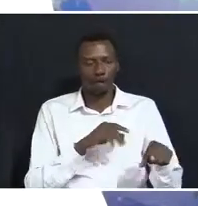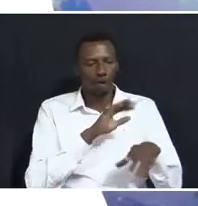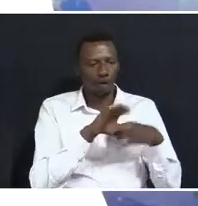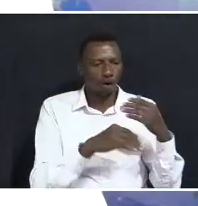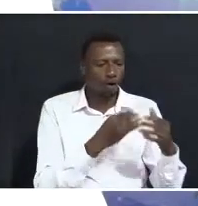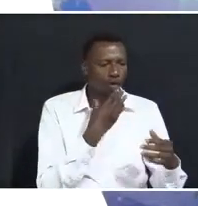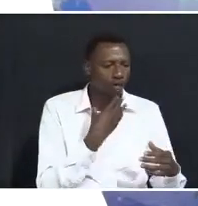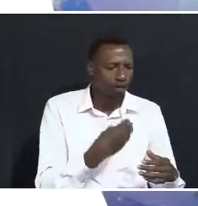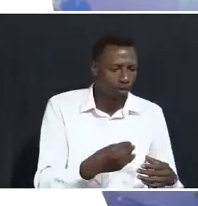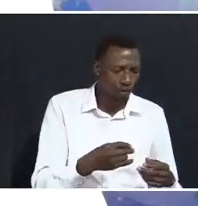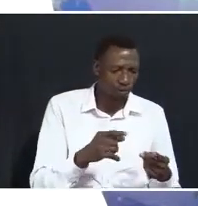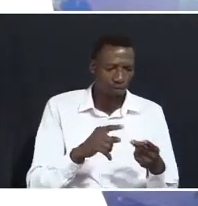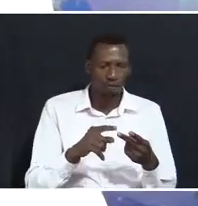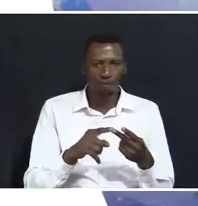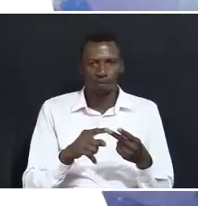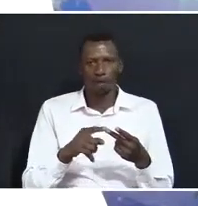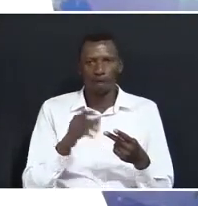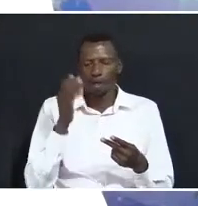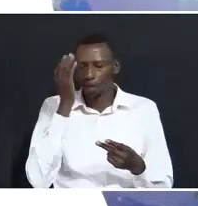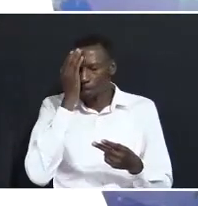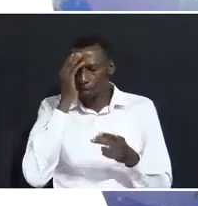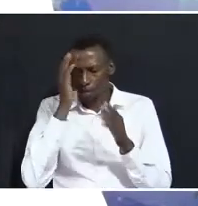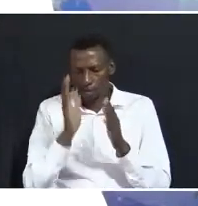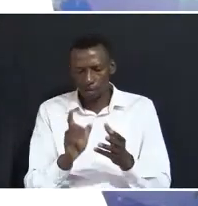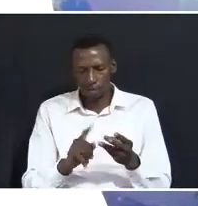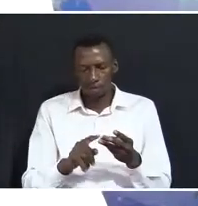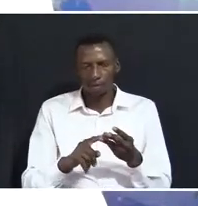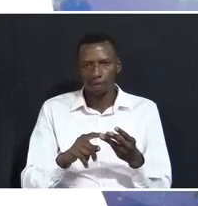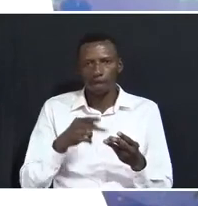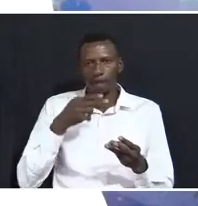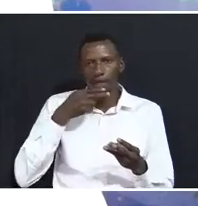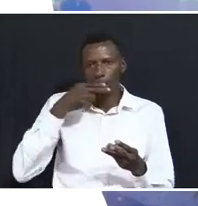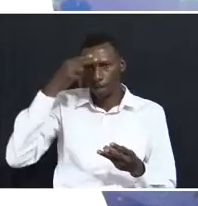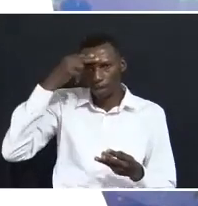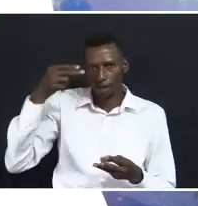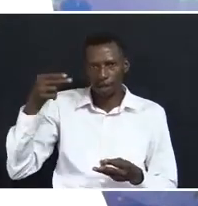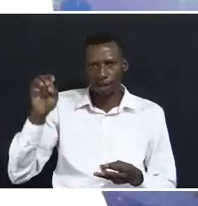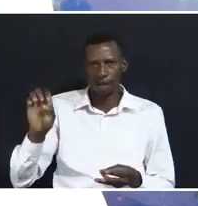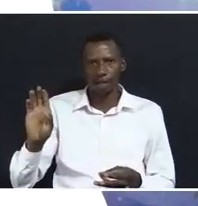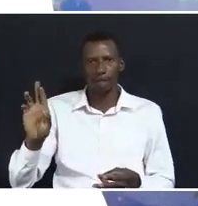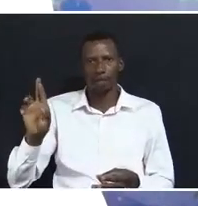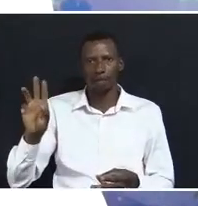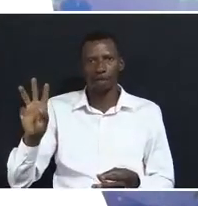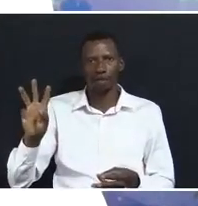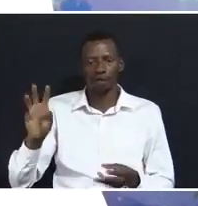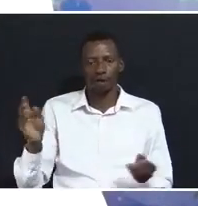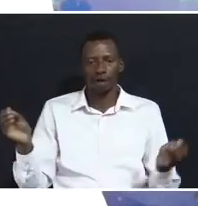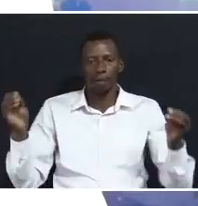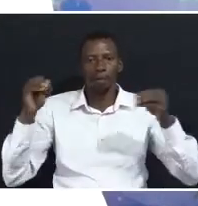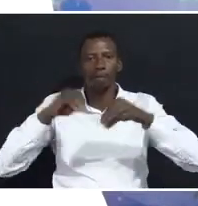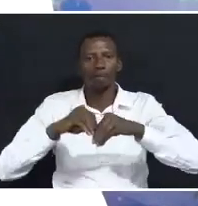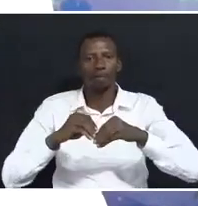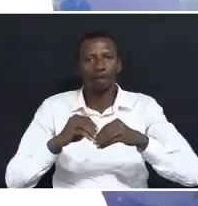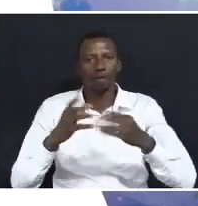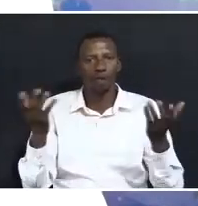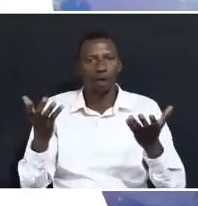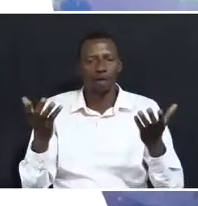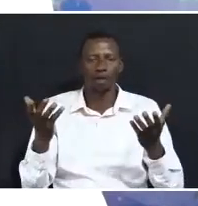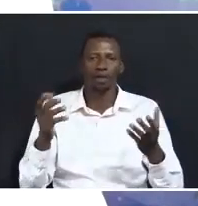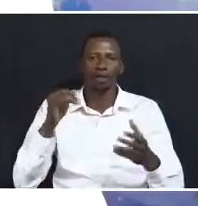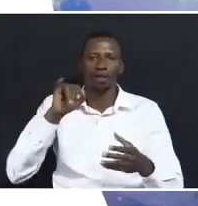every Hebrew will gather in Jerusalem. And Jesus had already begun to show